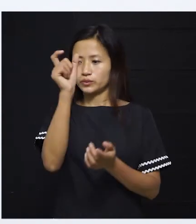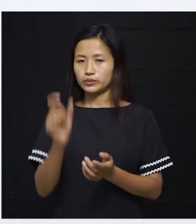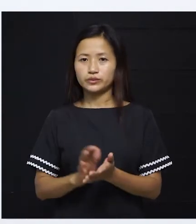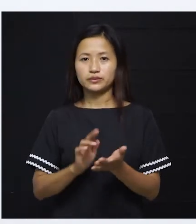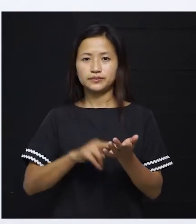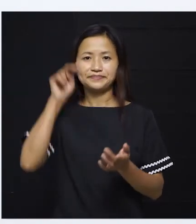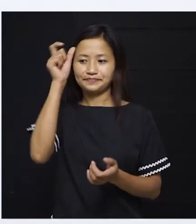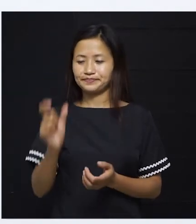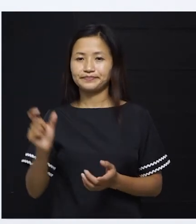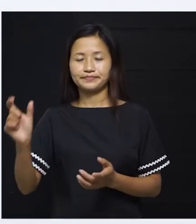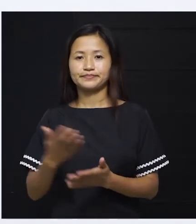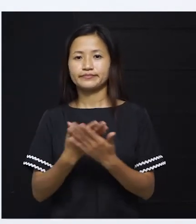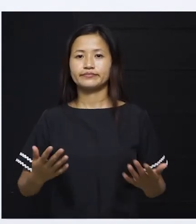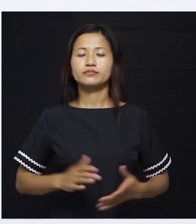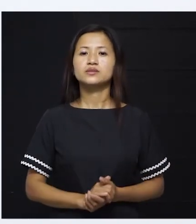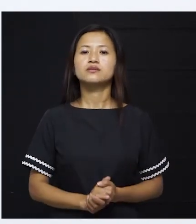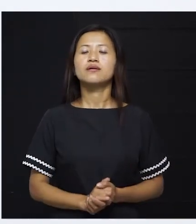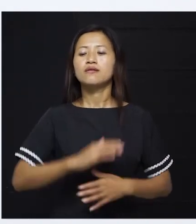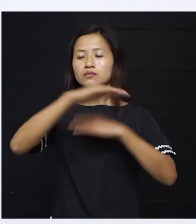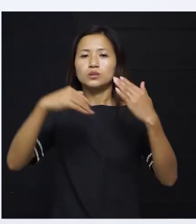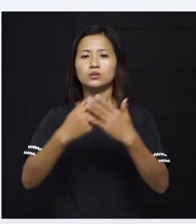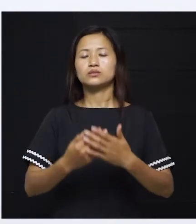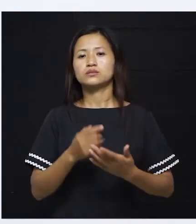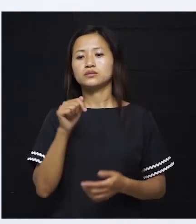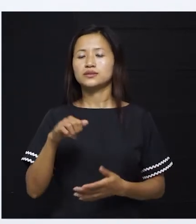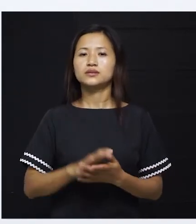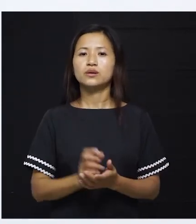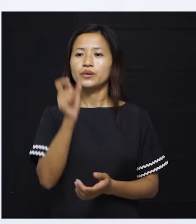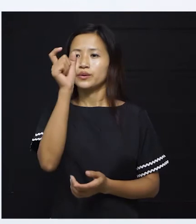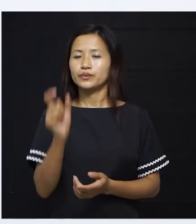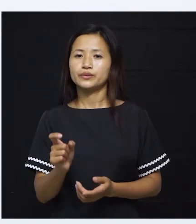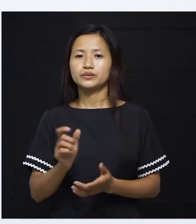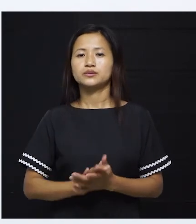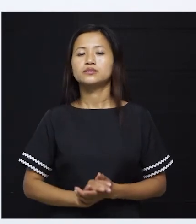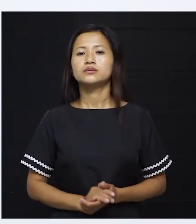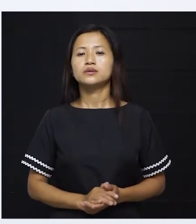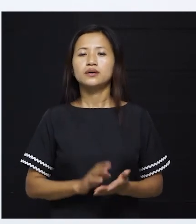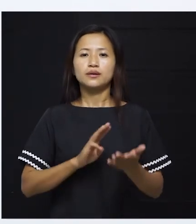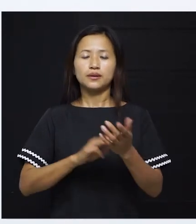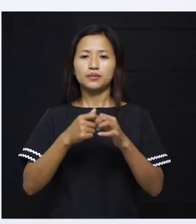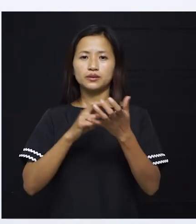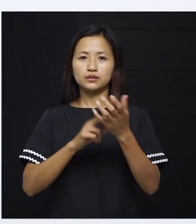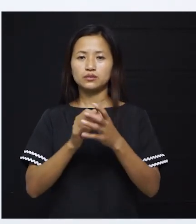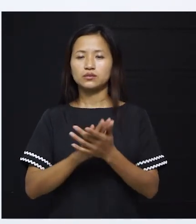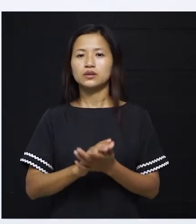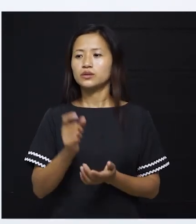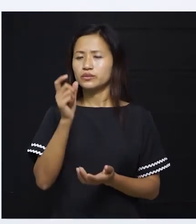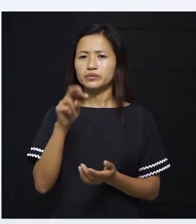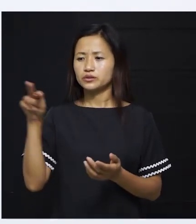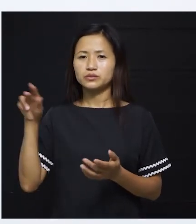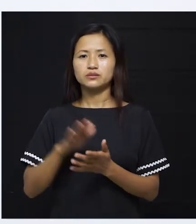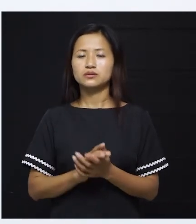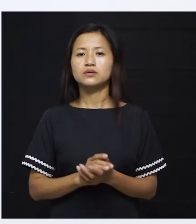so many, and from all these word, we have chosen the Myanmarese word Naga, which means